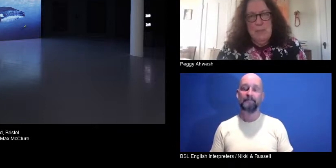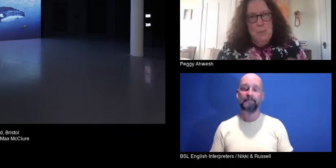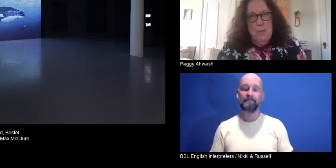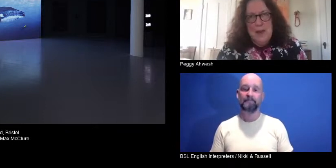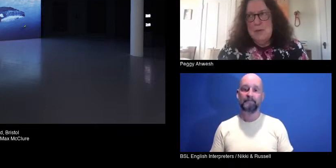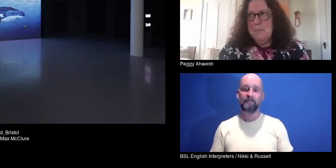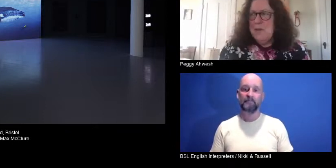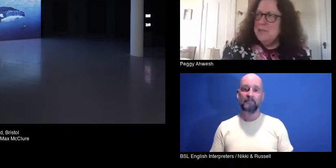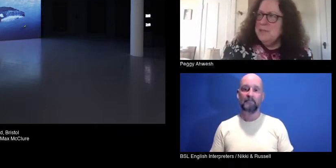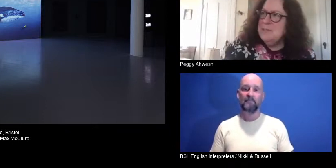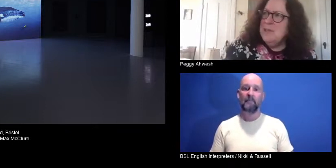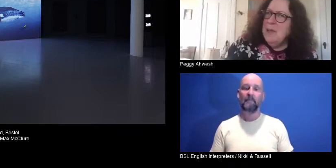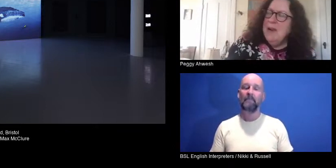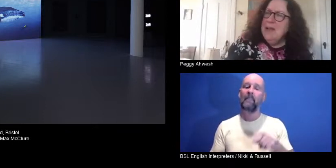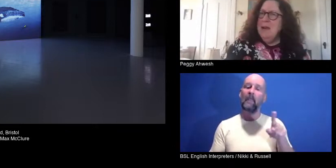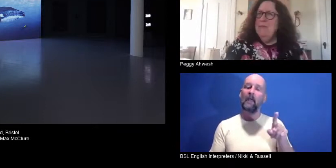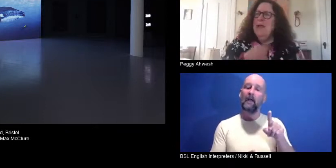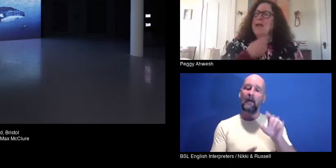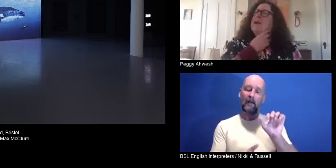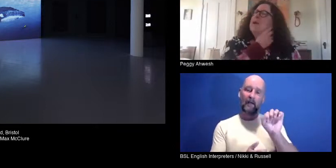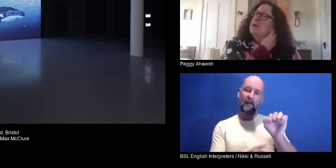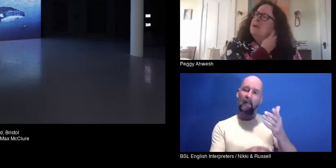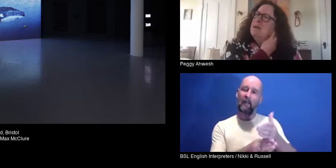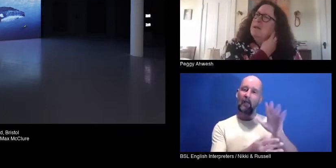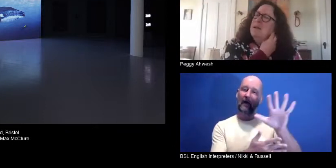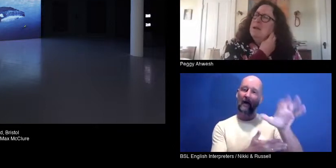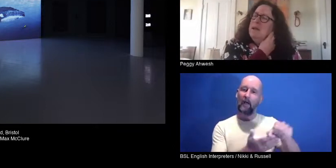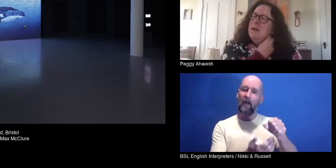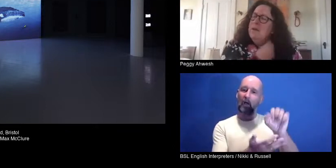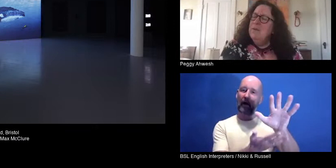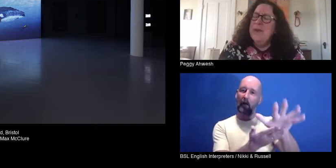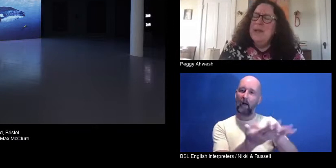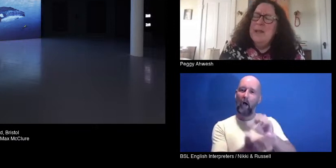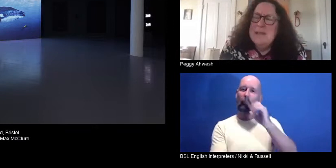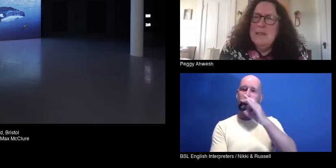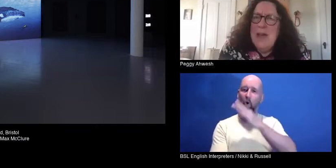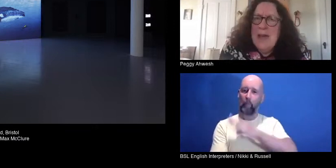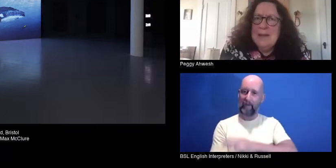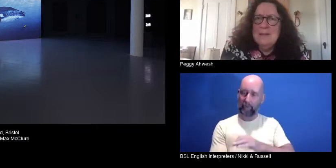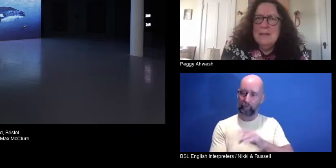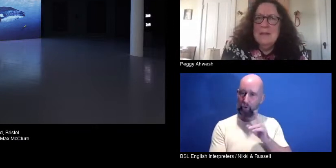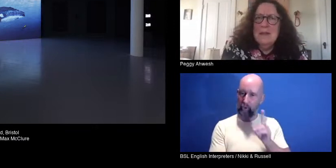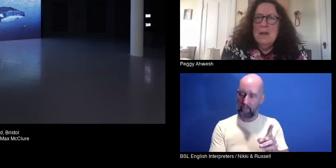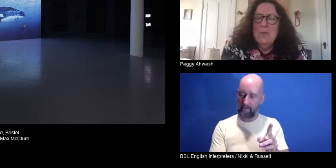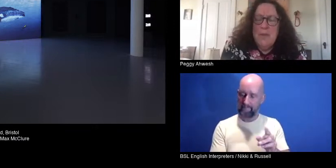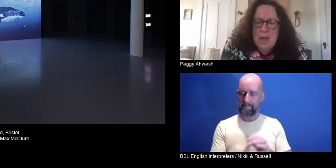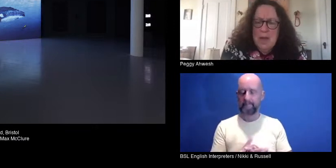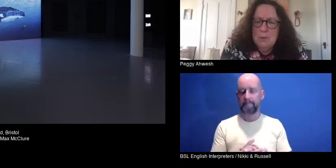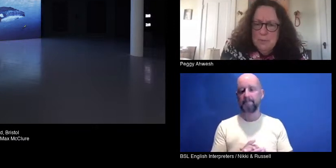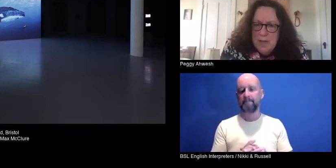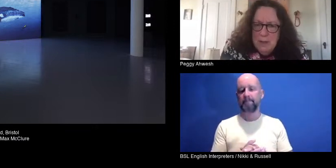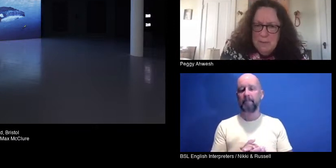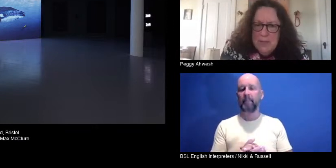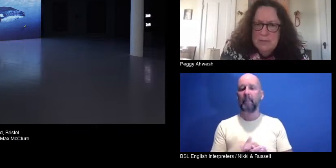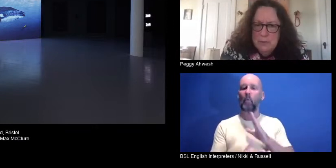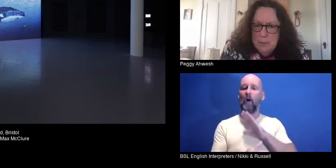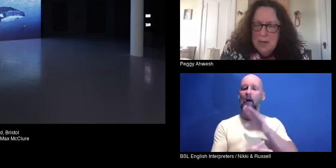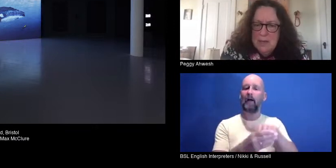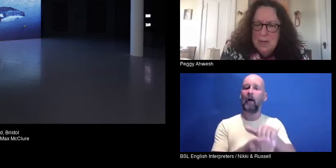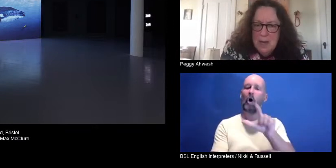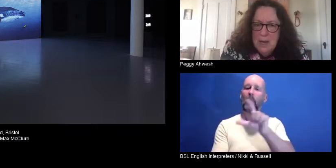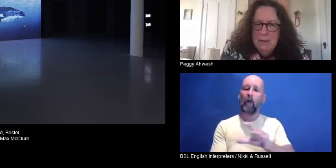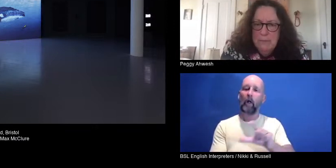The appropriation pieces, I mean, I kind of like fell into that. Well, The Color of Love, that's